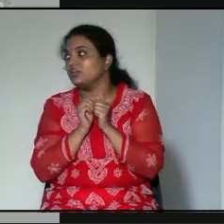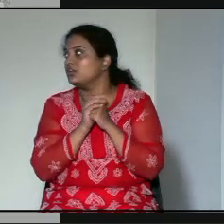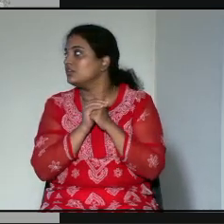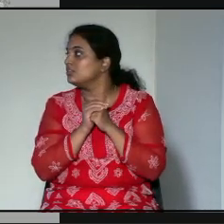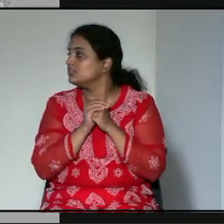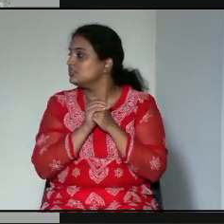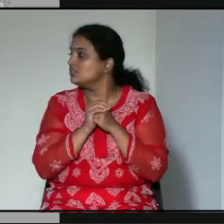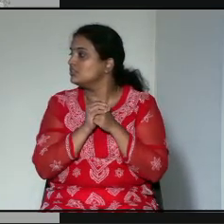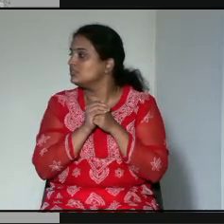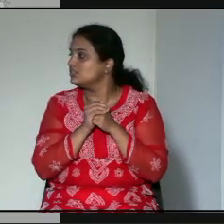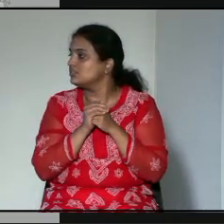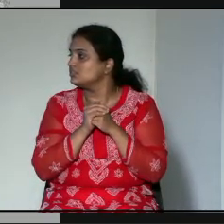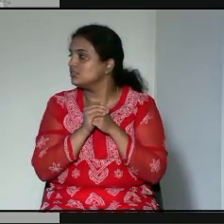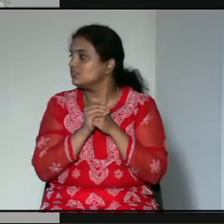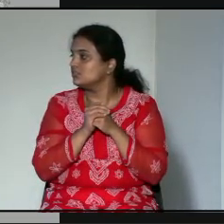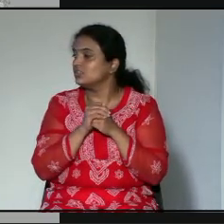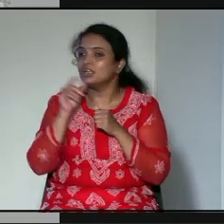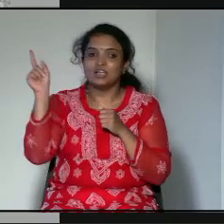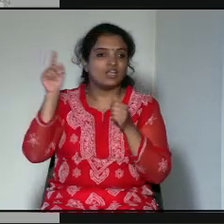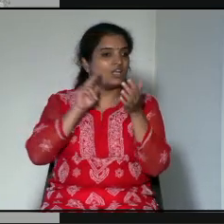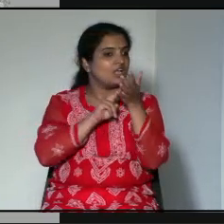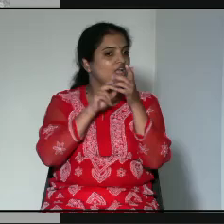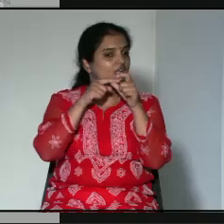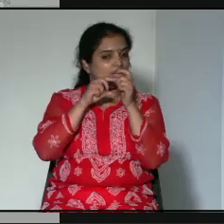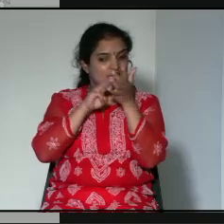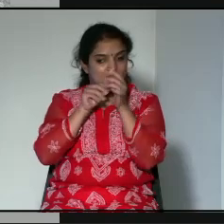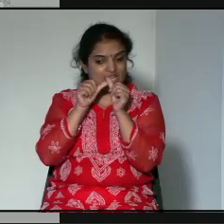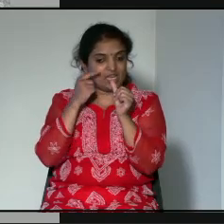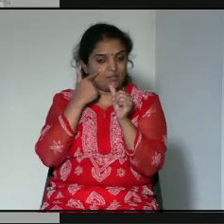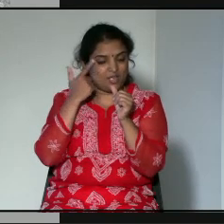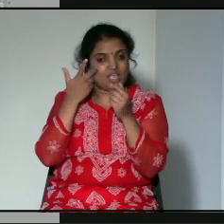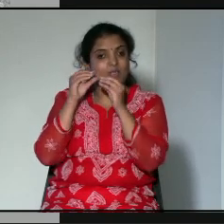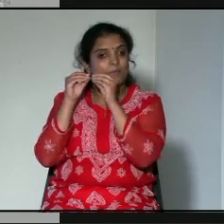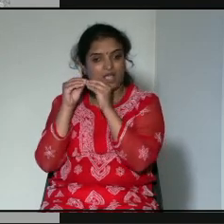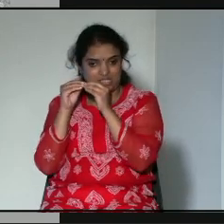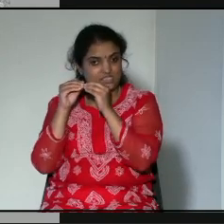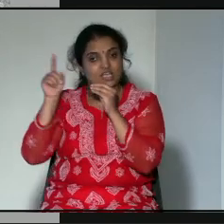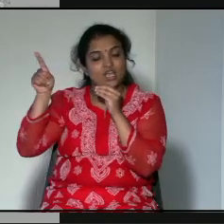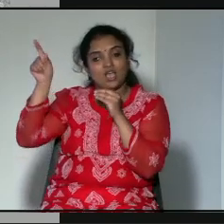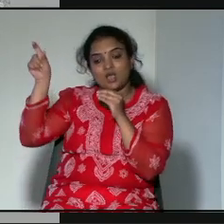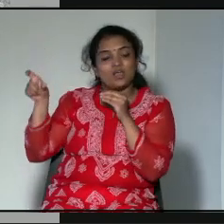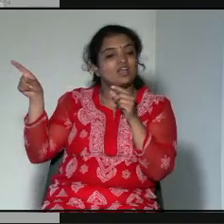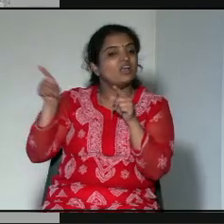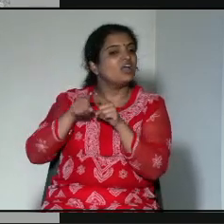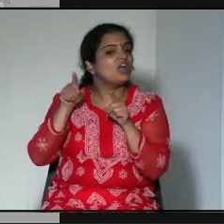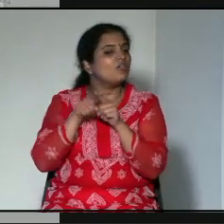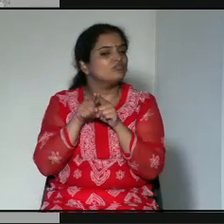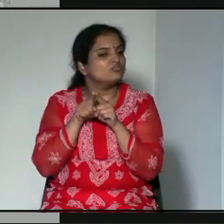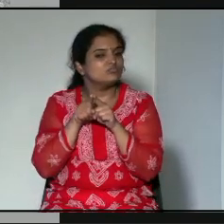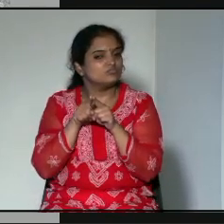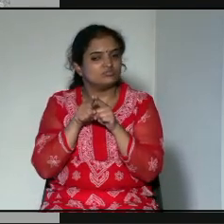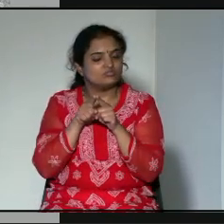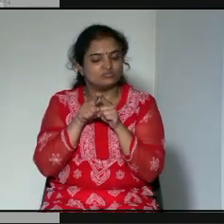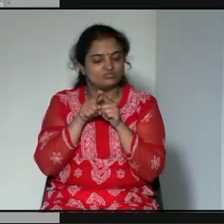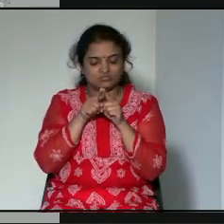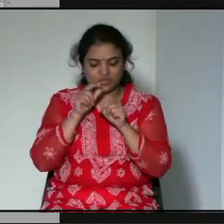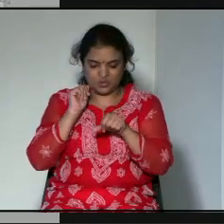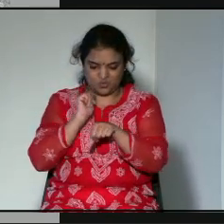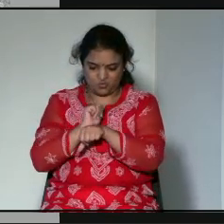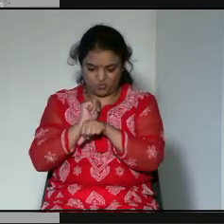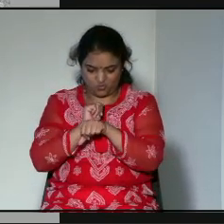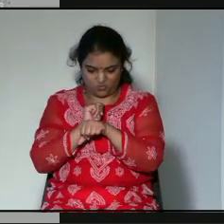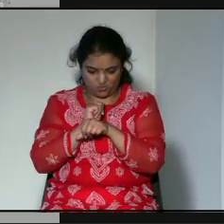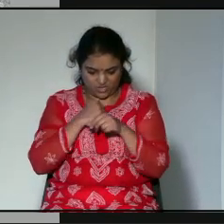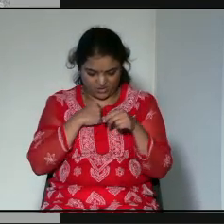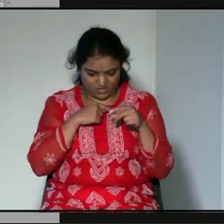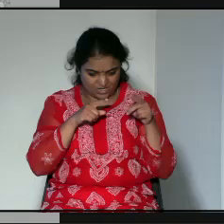over time her most trusted and proficient helper, whom she trained to participate in all stages of her work, especially in the